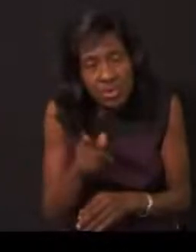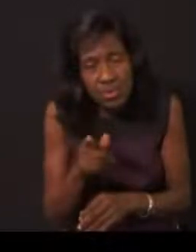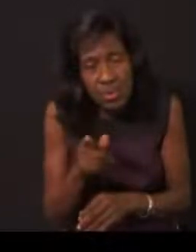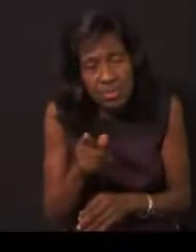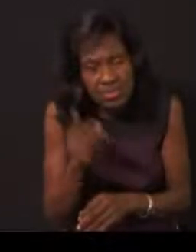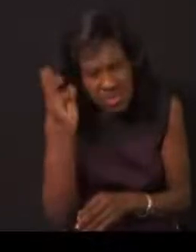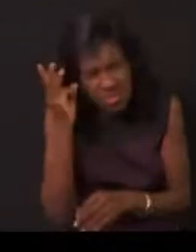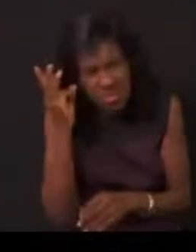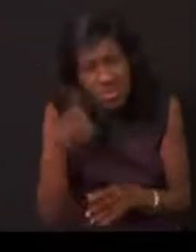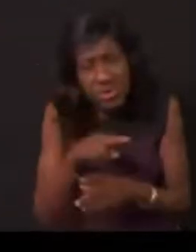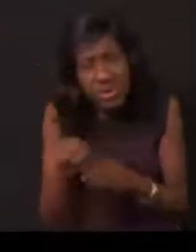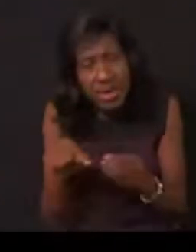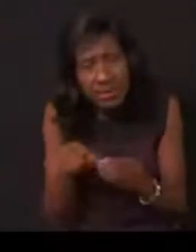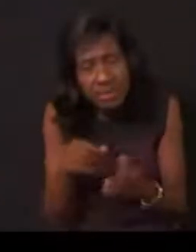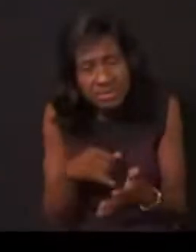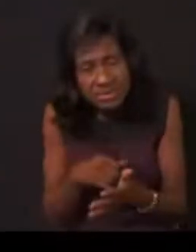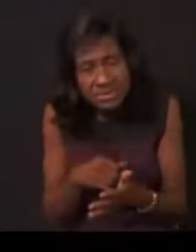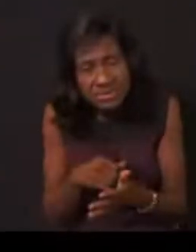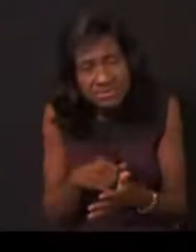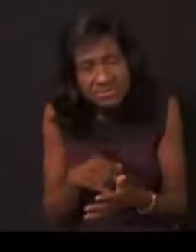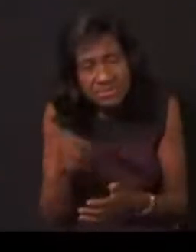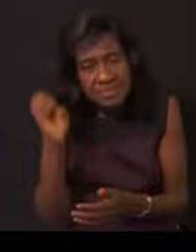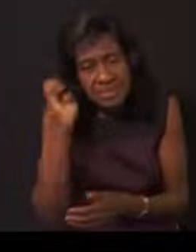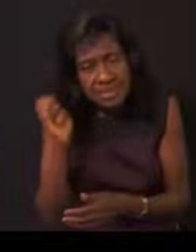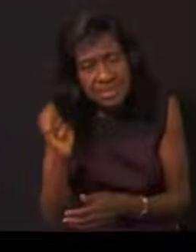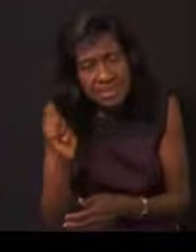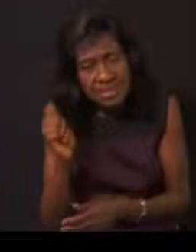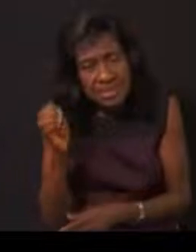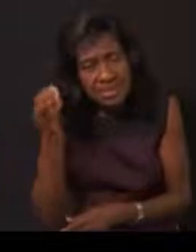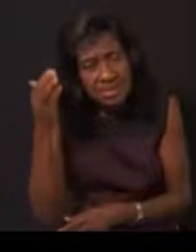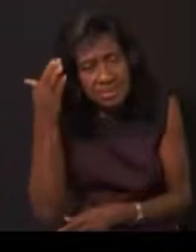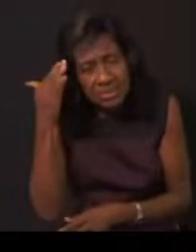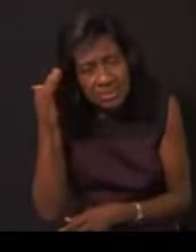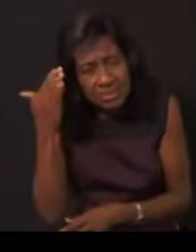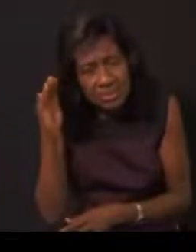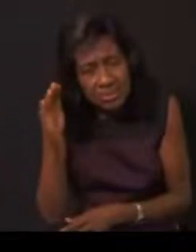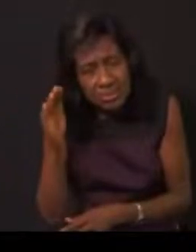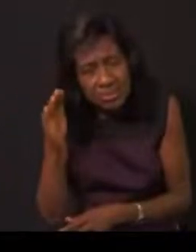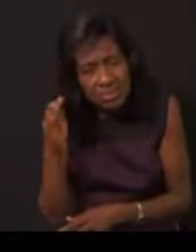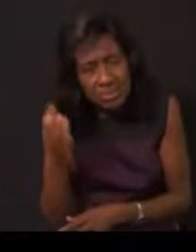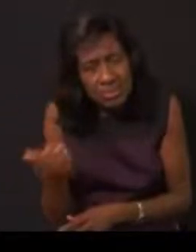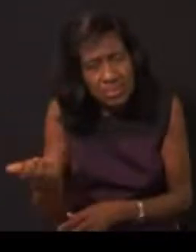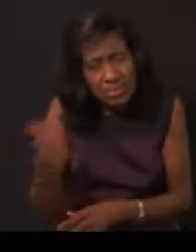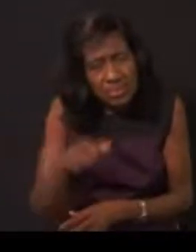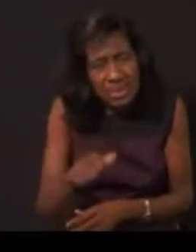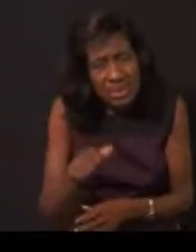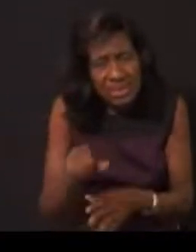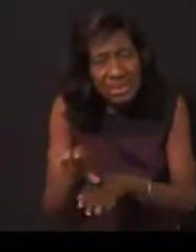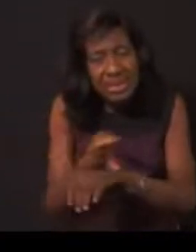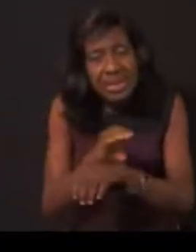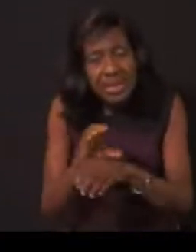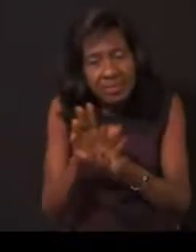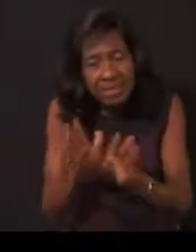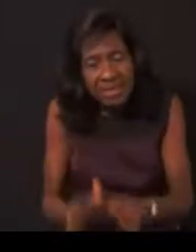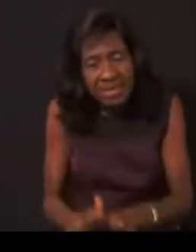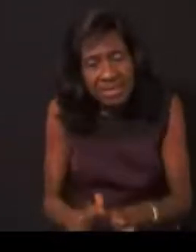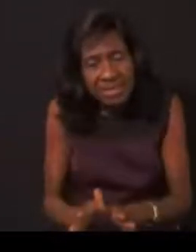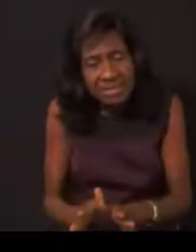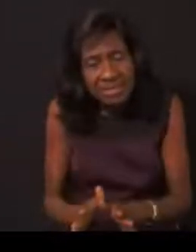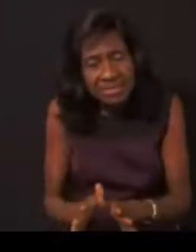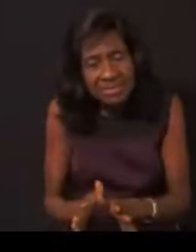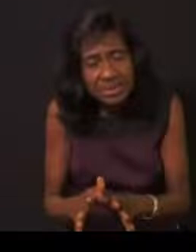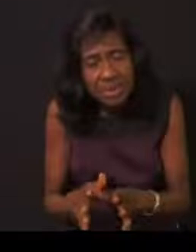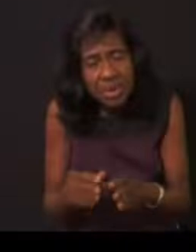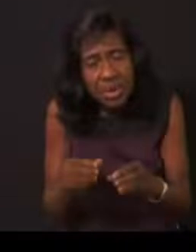that. I am not aware of any Caymanians having been fired. I have heard of Caymanians